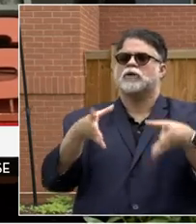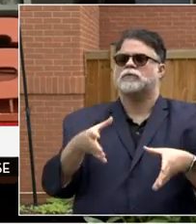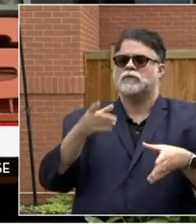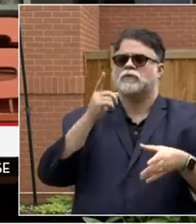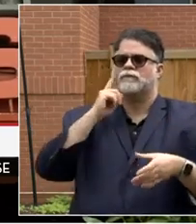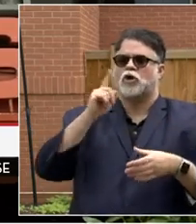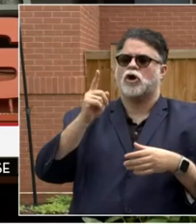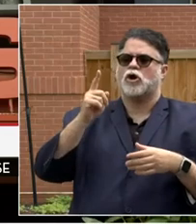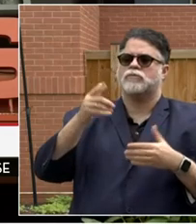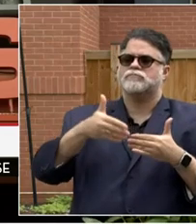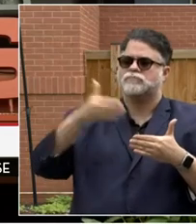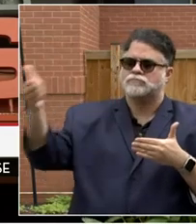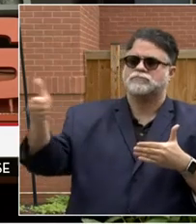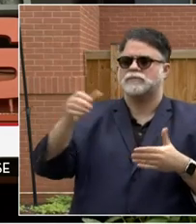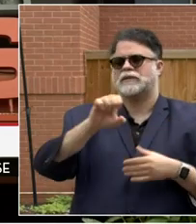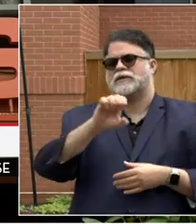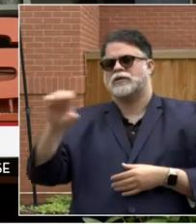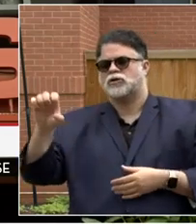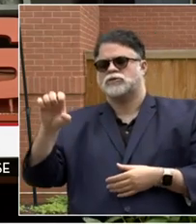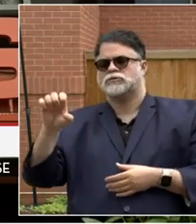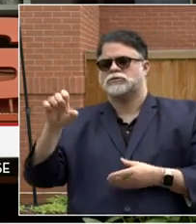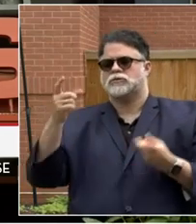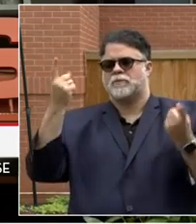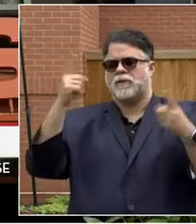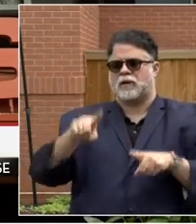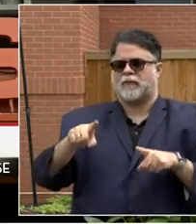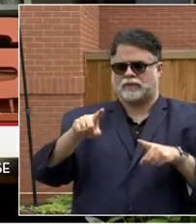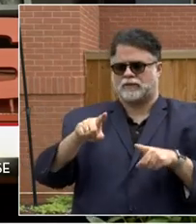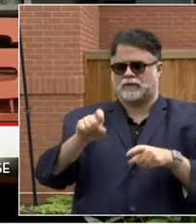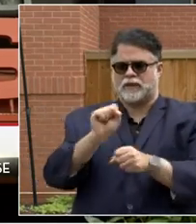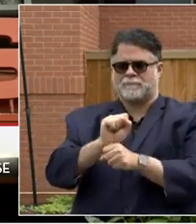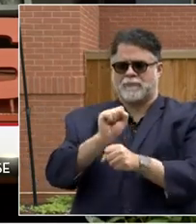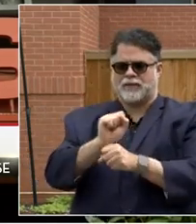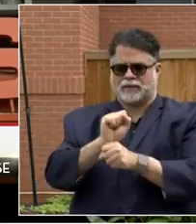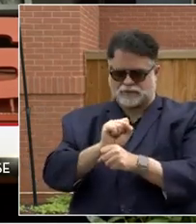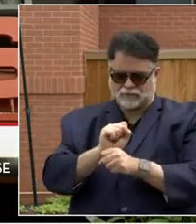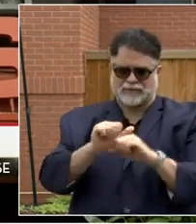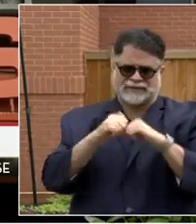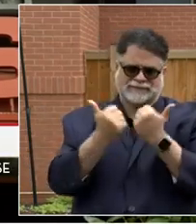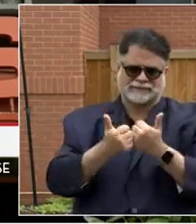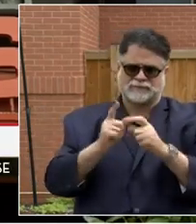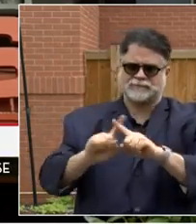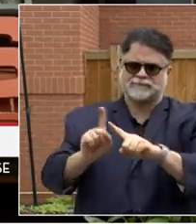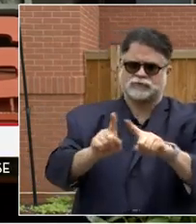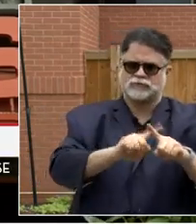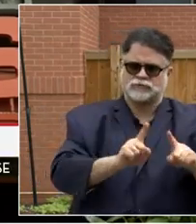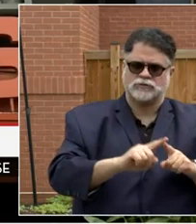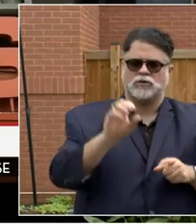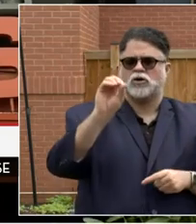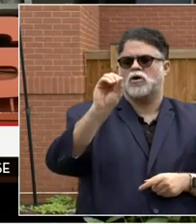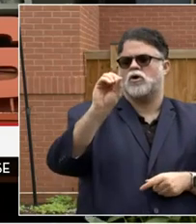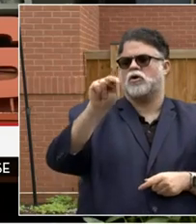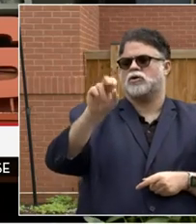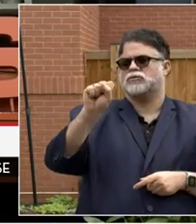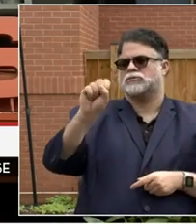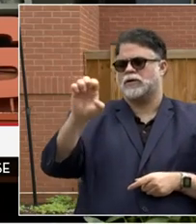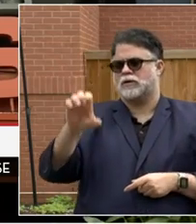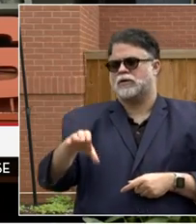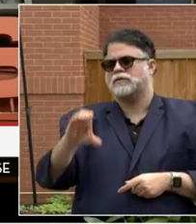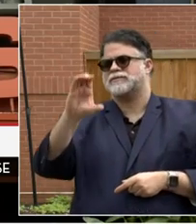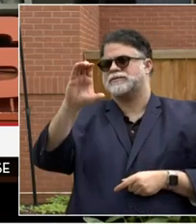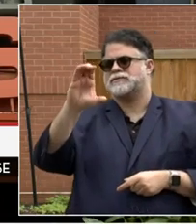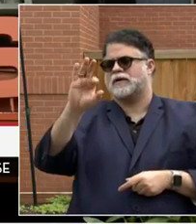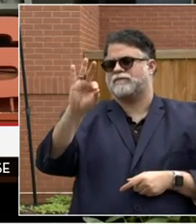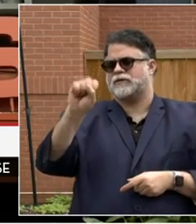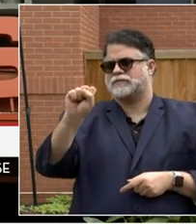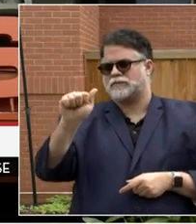Strengthening Collaborative, which works with a number of our agencies, including ones, CFSA, a number